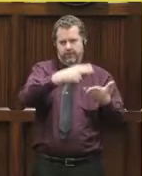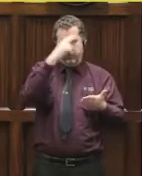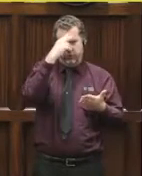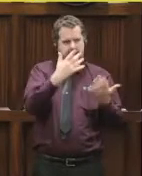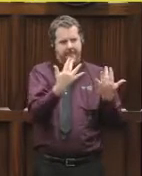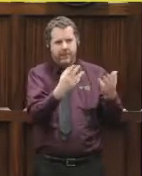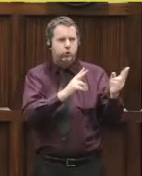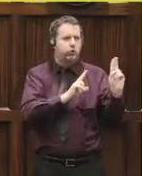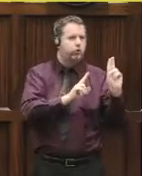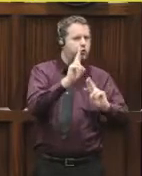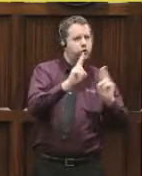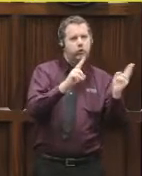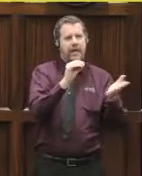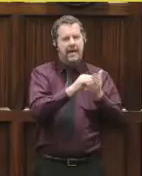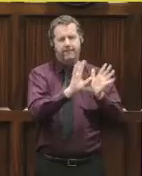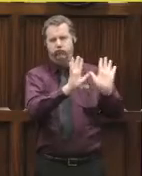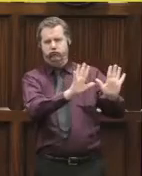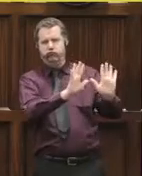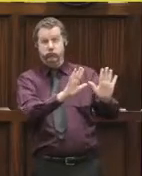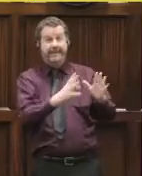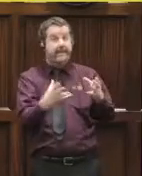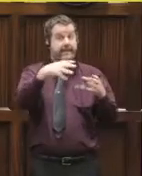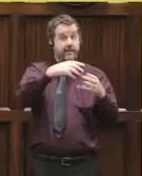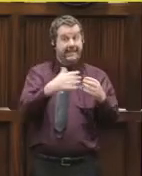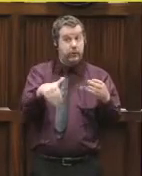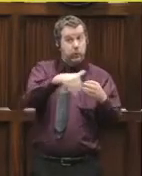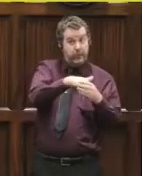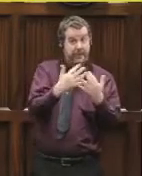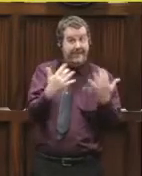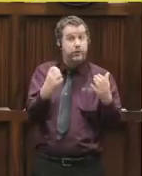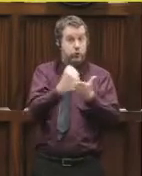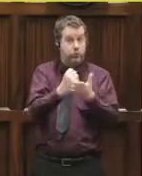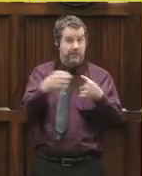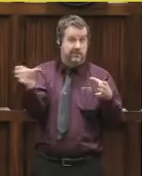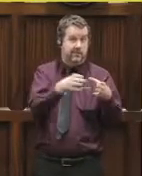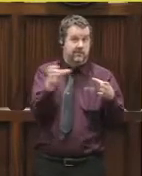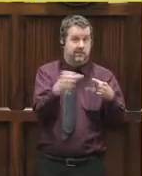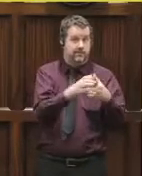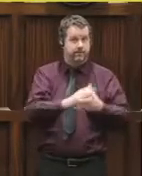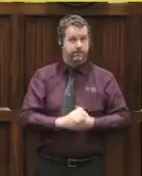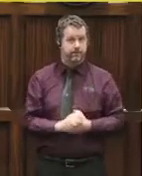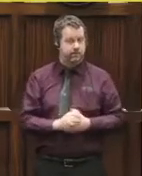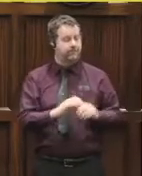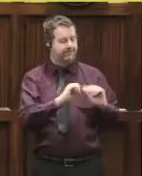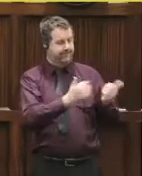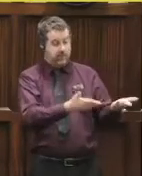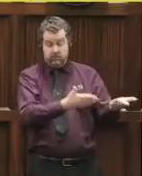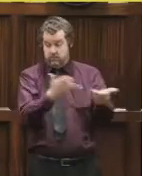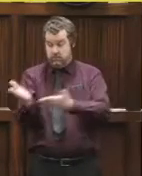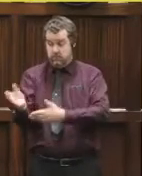have, including the number of students. Thank you, Minister. Deputy Byrne.